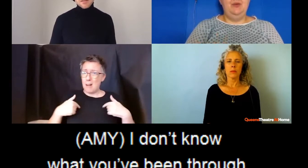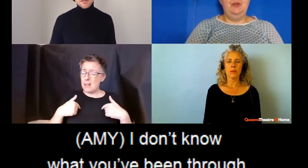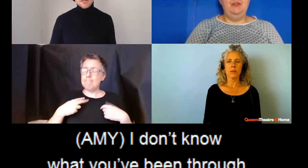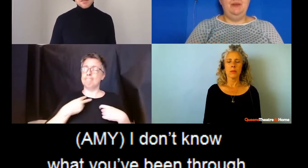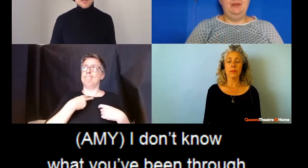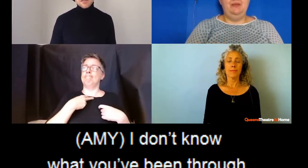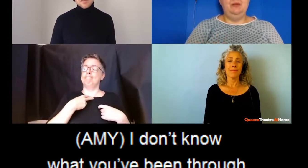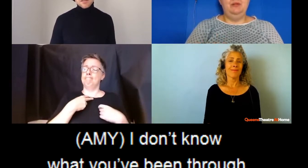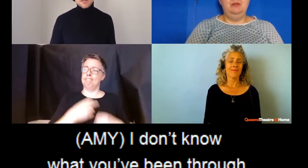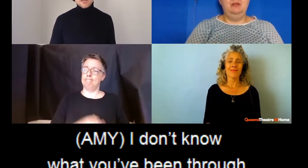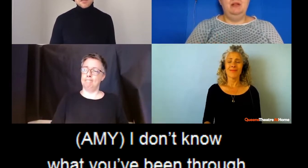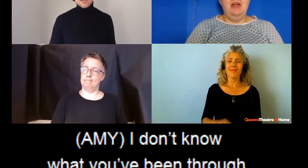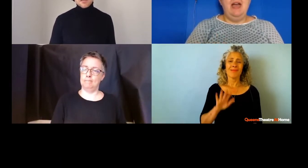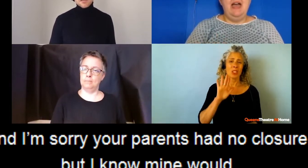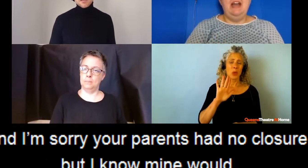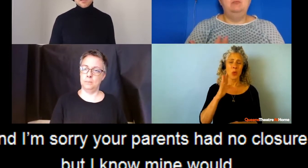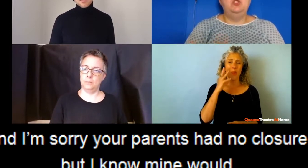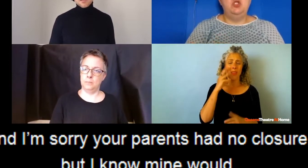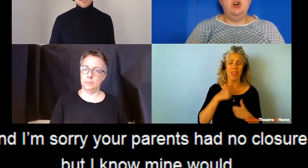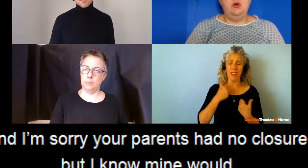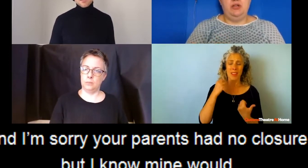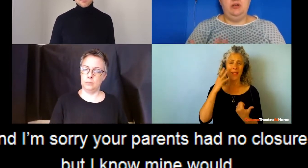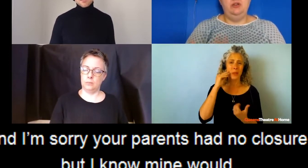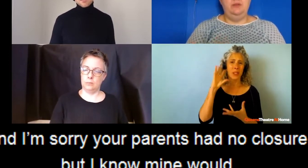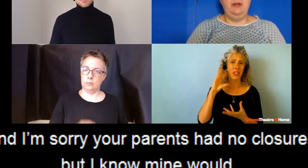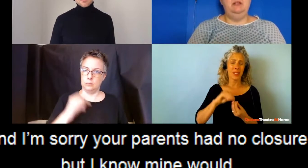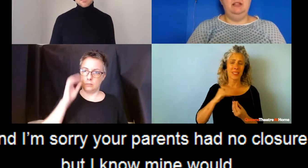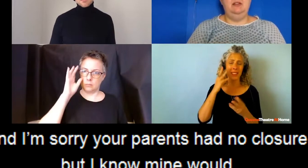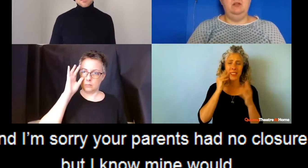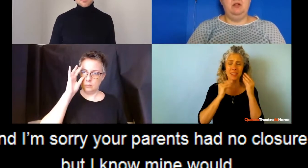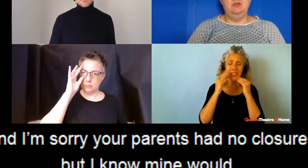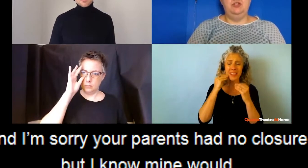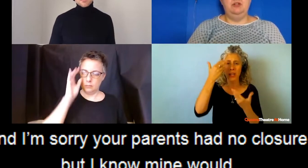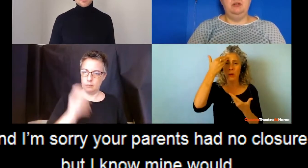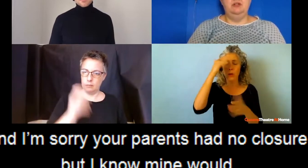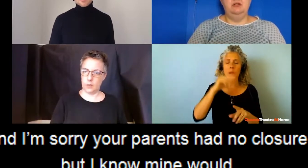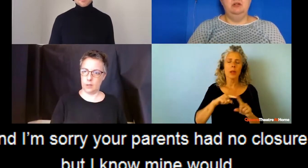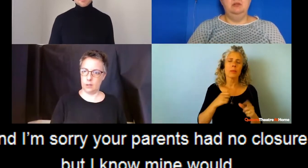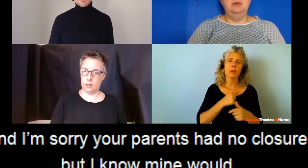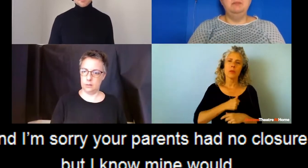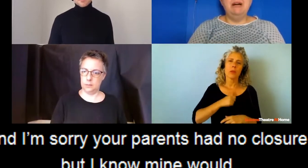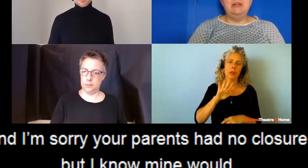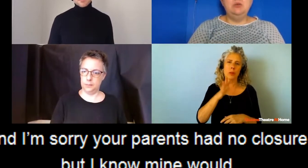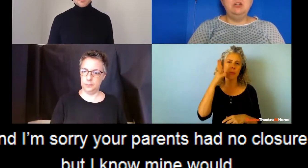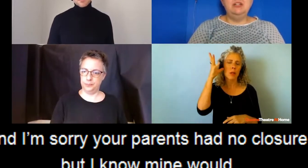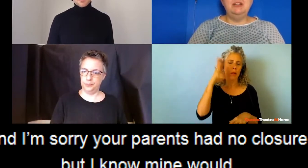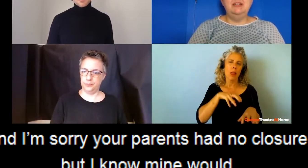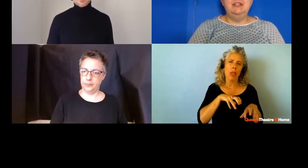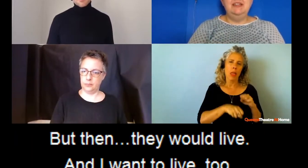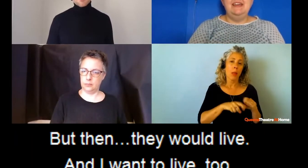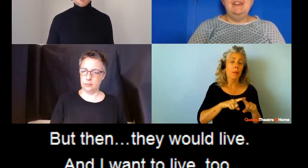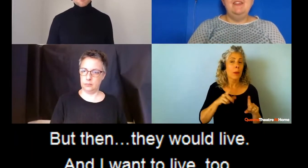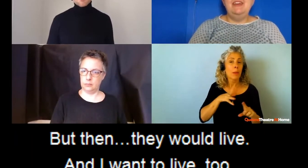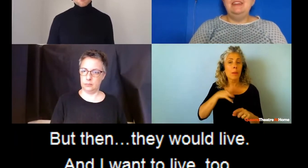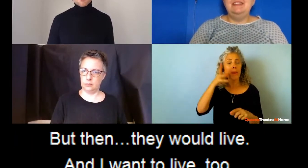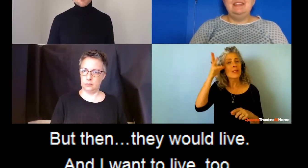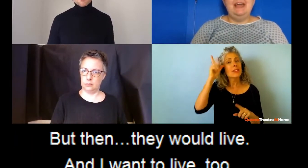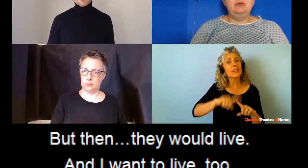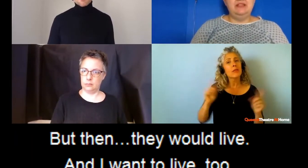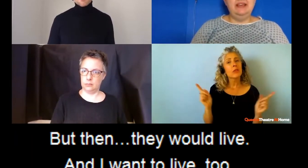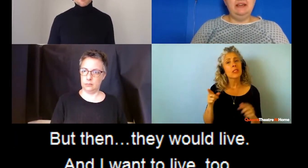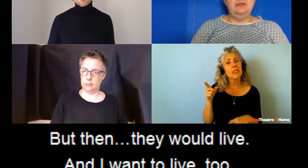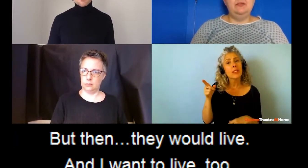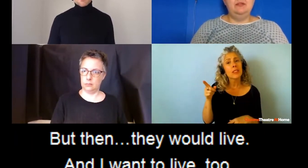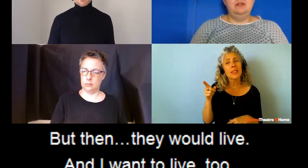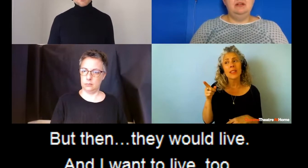I don't know what you've been through, and I'm sorry your parents had no closure. But mine would. And then they